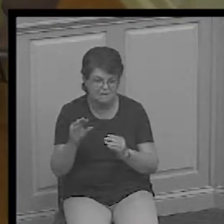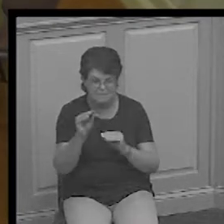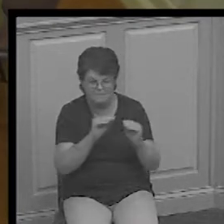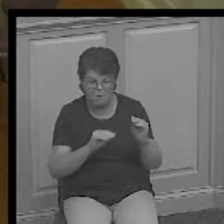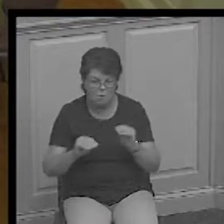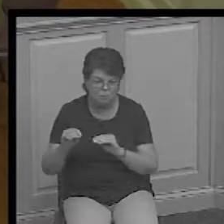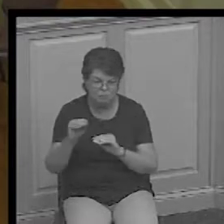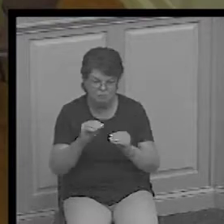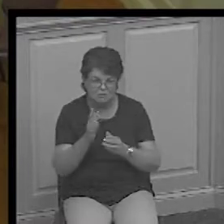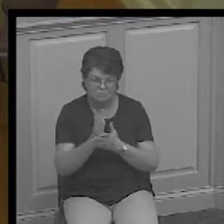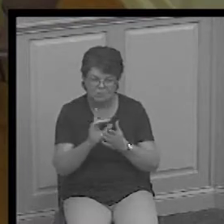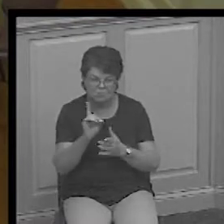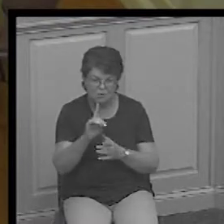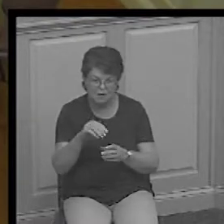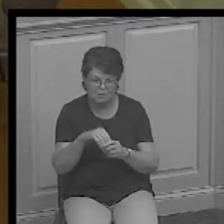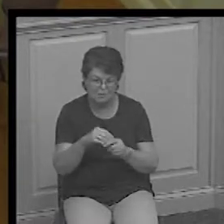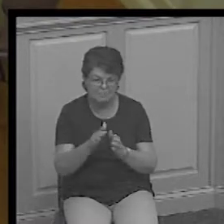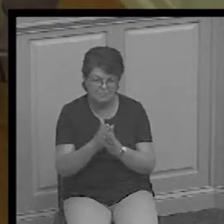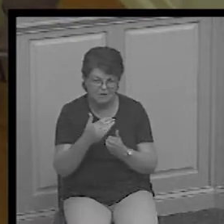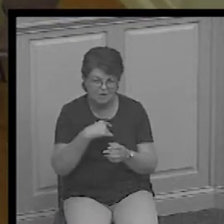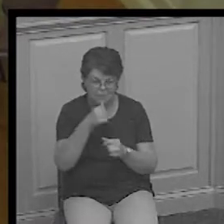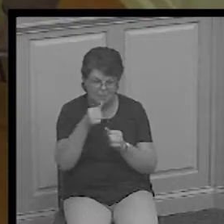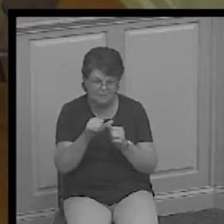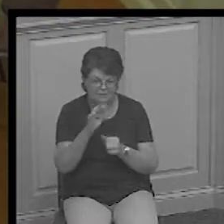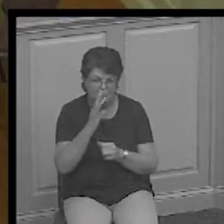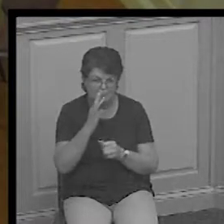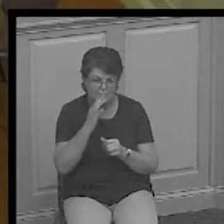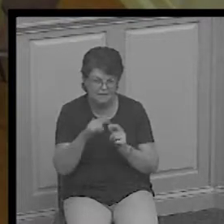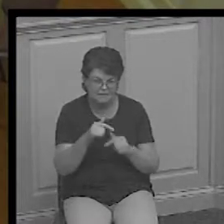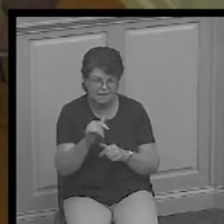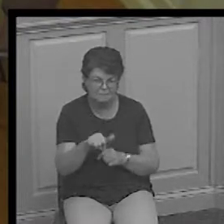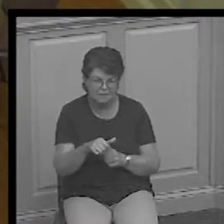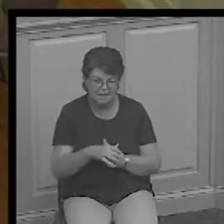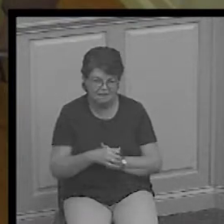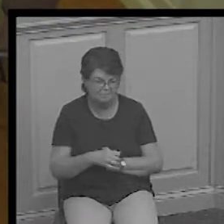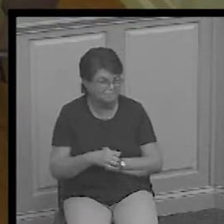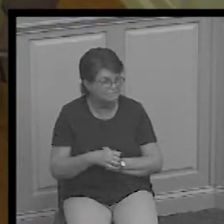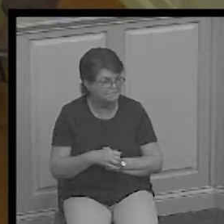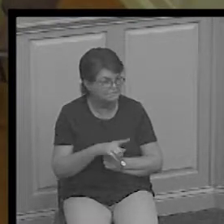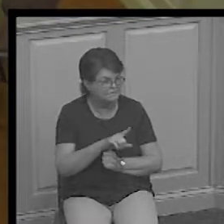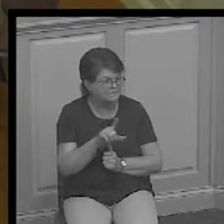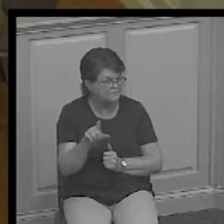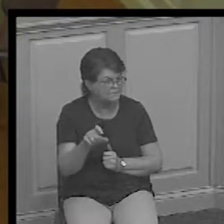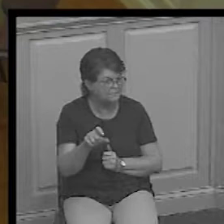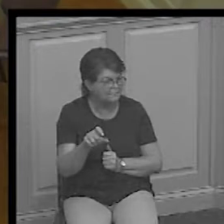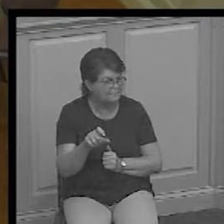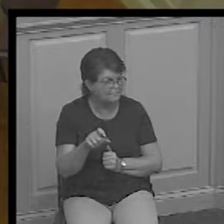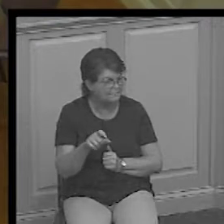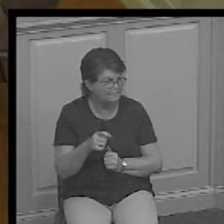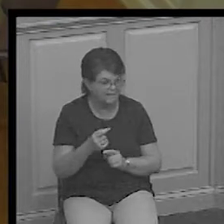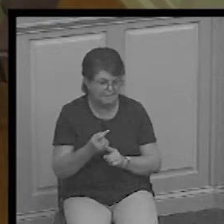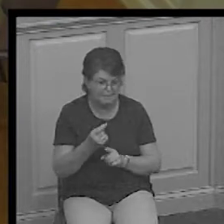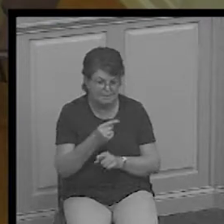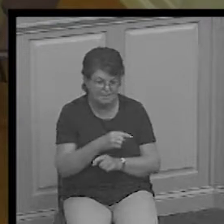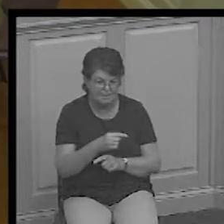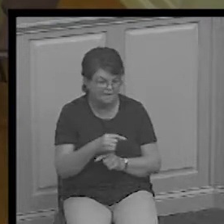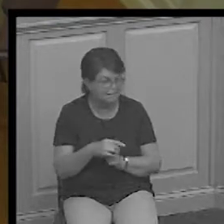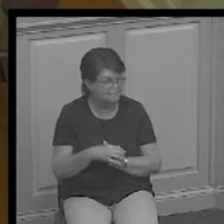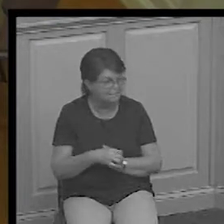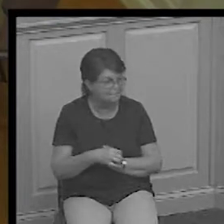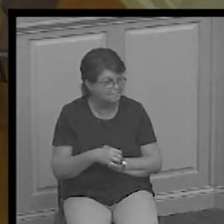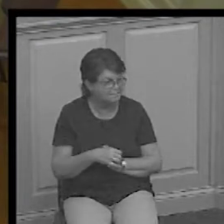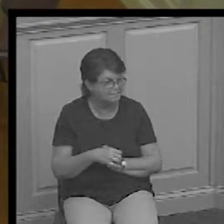here. I remember talking about that. I can't find it. Julie, I'm gonna get us off in the weeds here, but